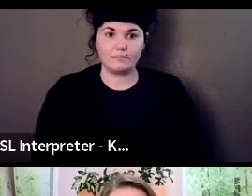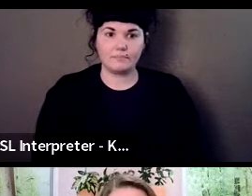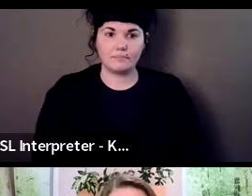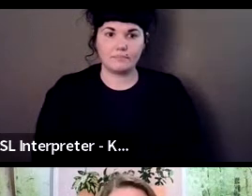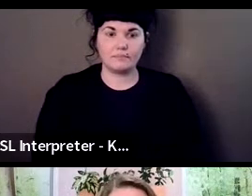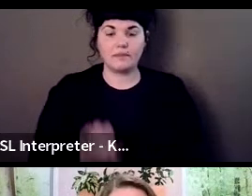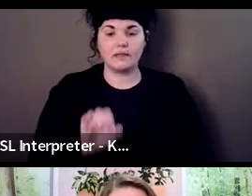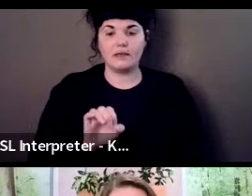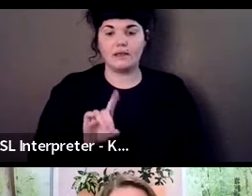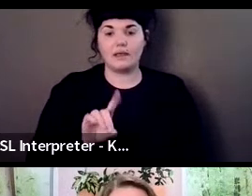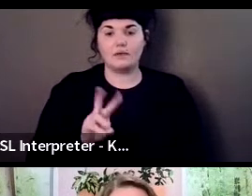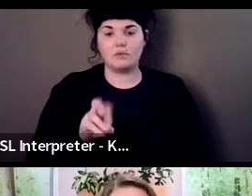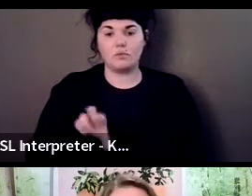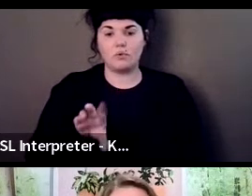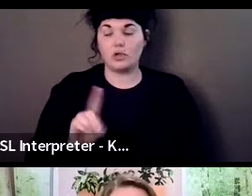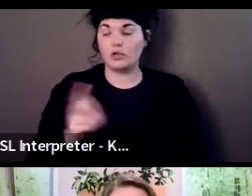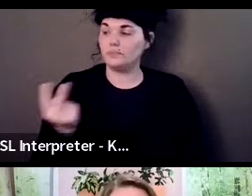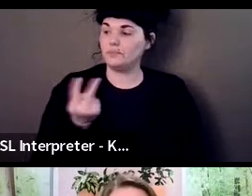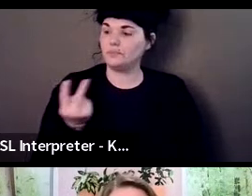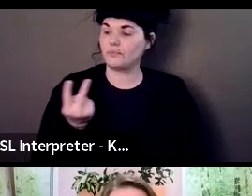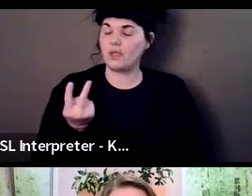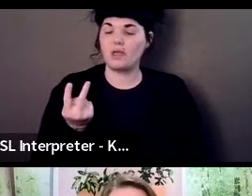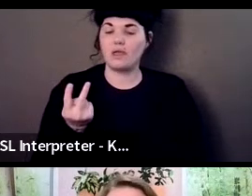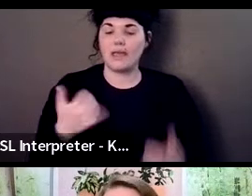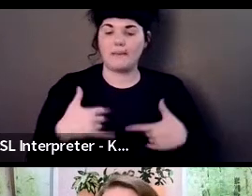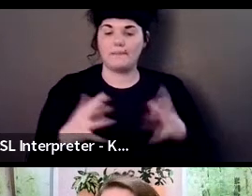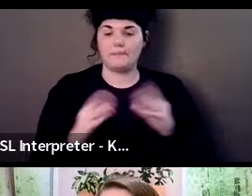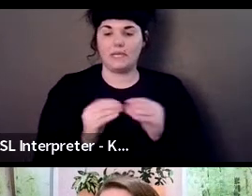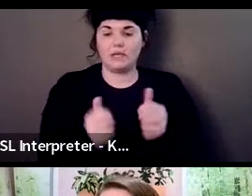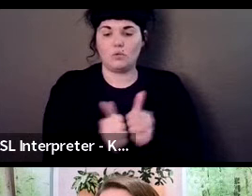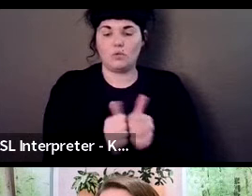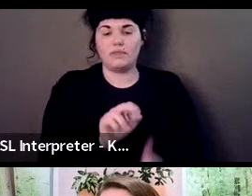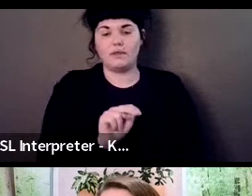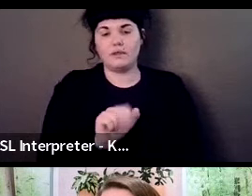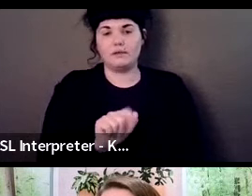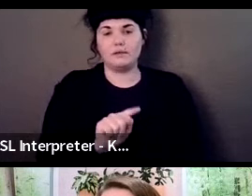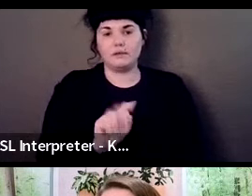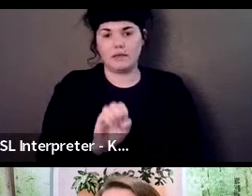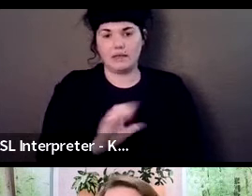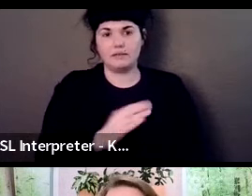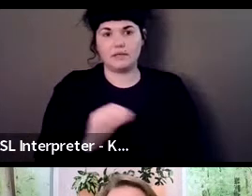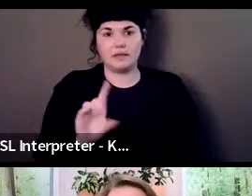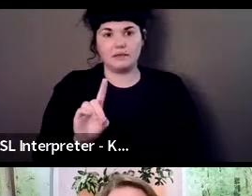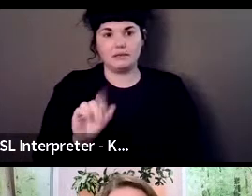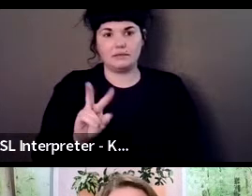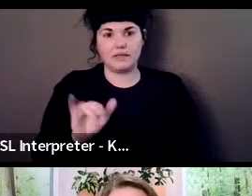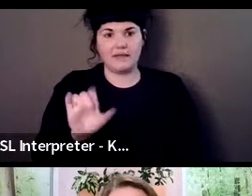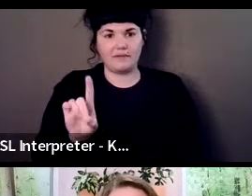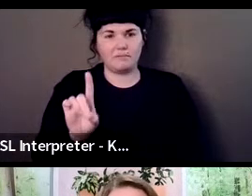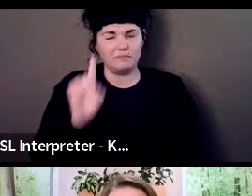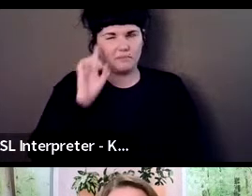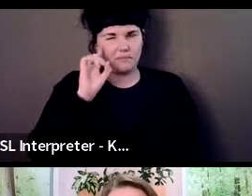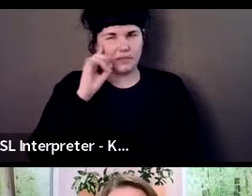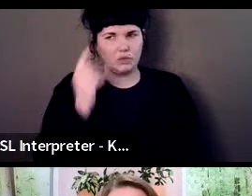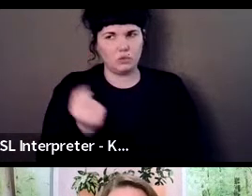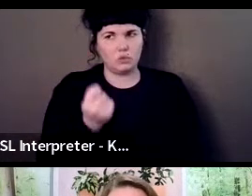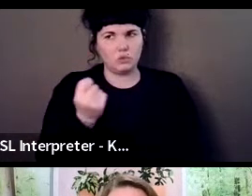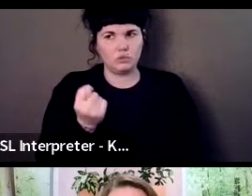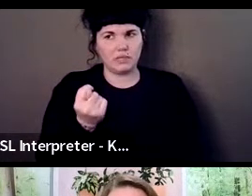Edward and I met with Nate and David Fink on Tuesday, the